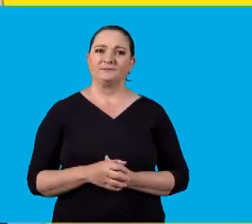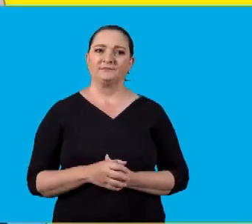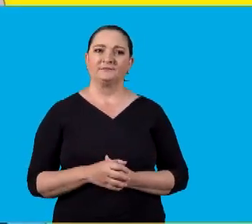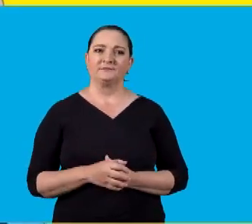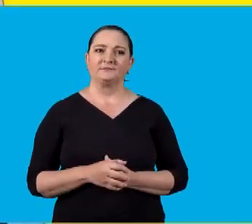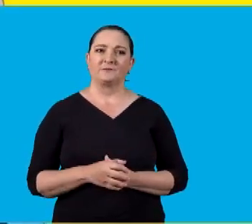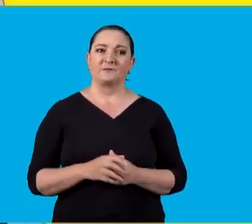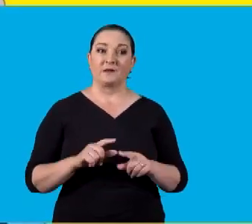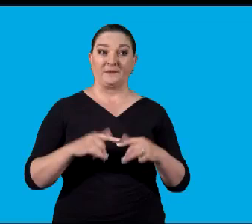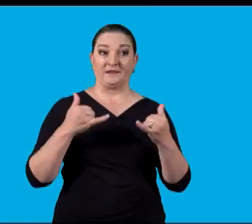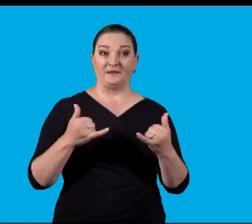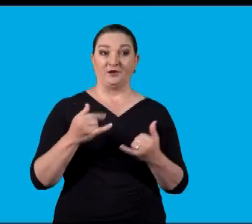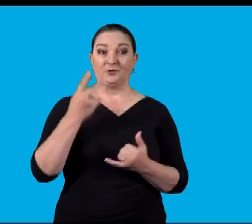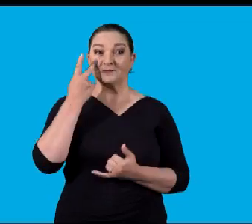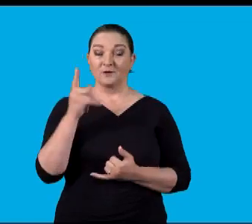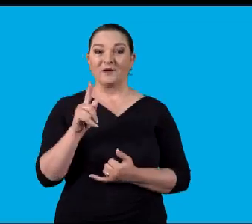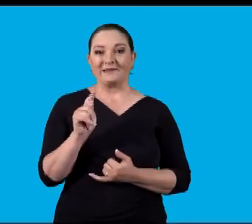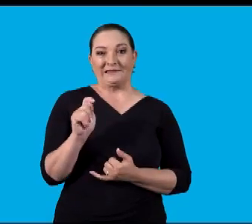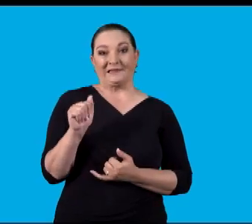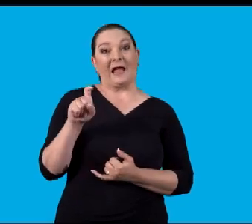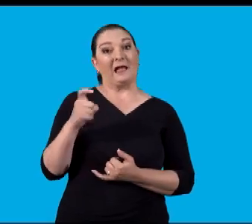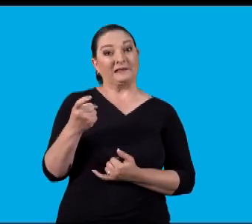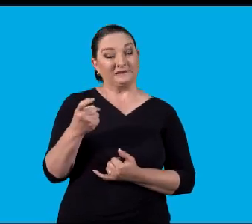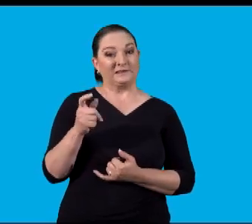now is on taxation paid.